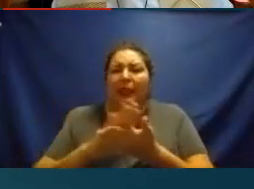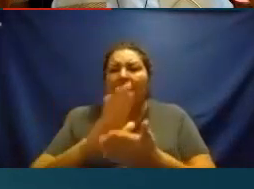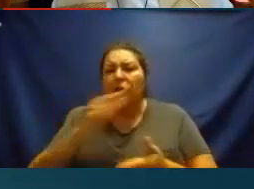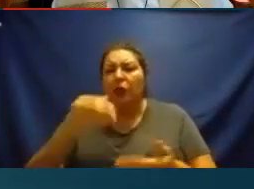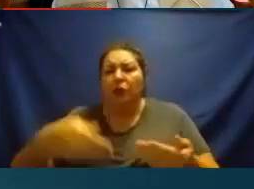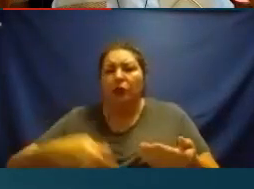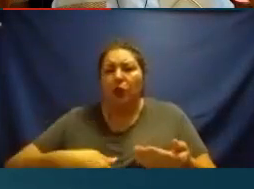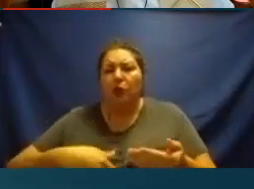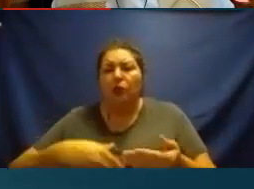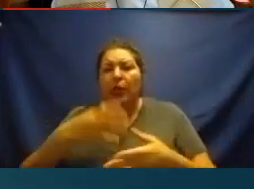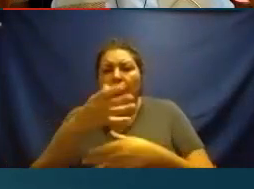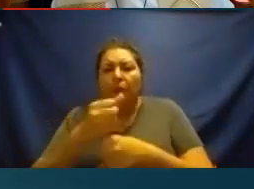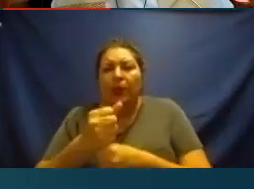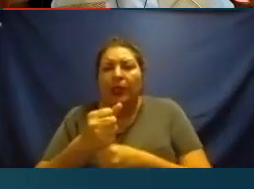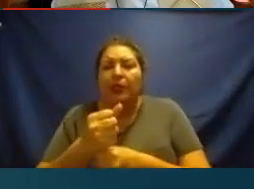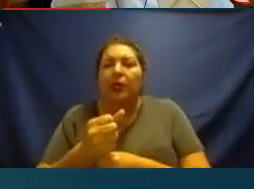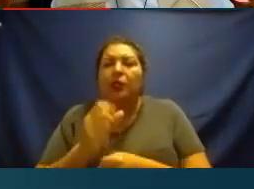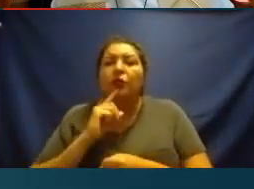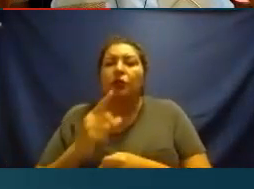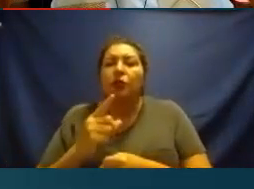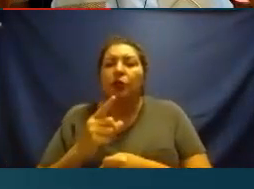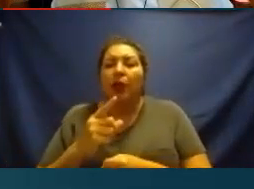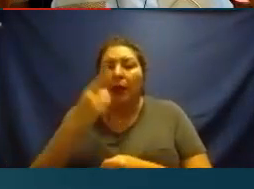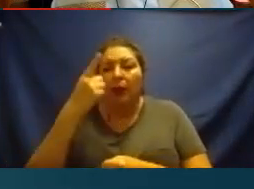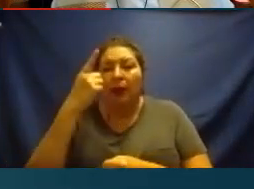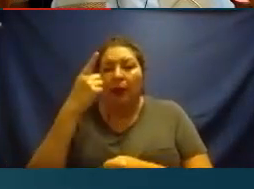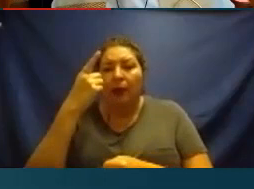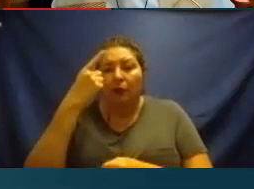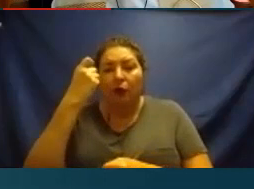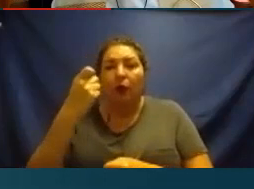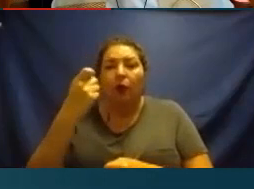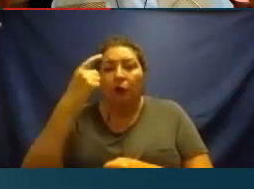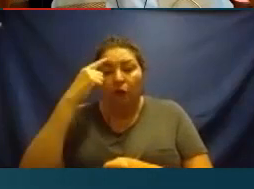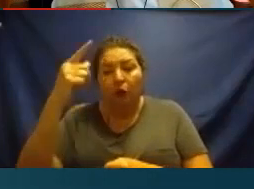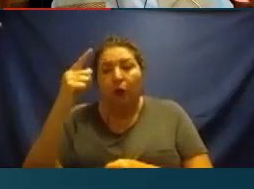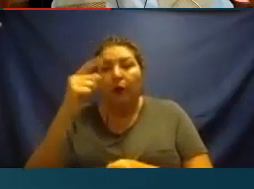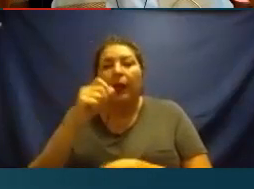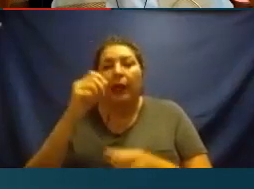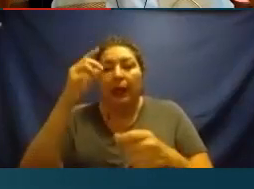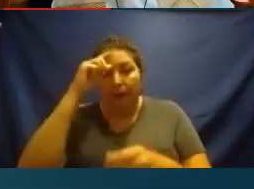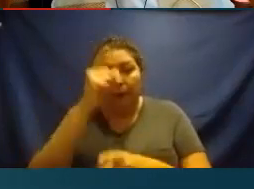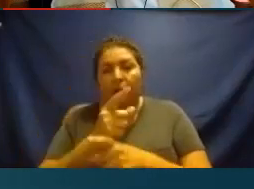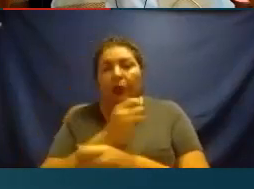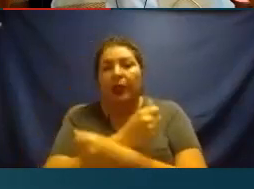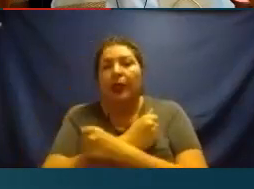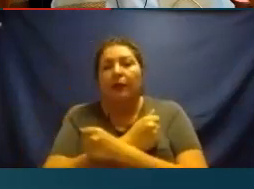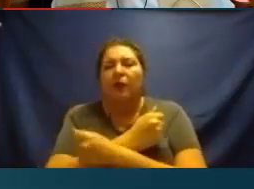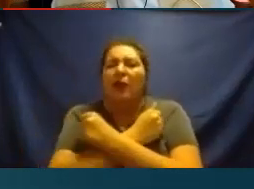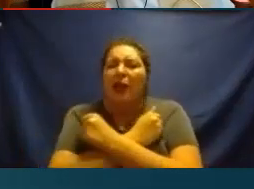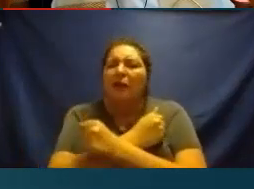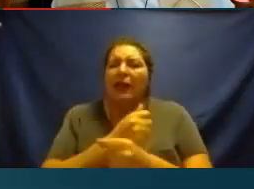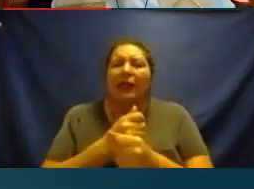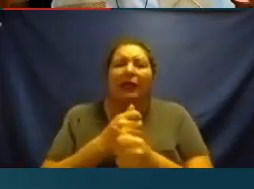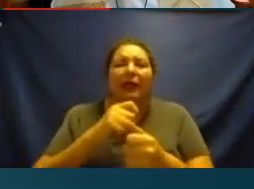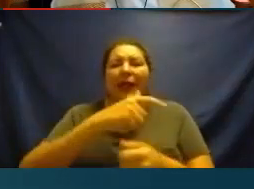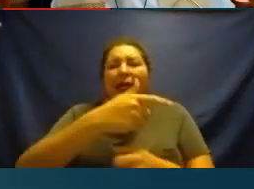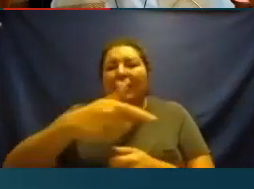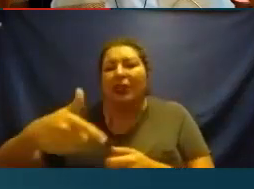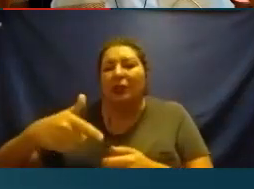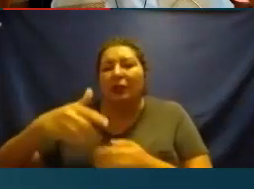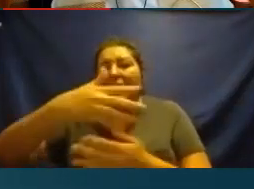to the truth for a sincere brotherly love, love one another earnestly from a pure heart, since you have been